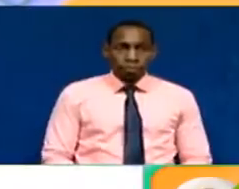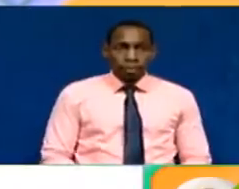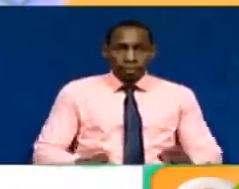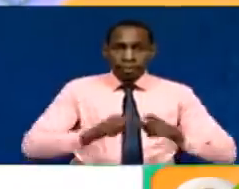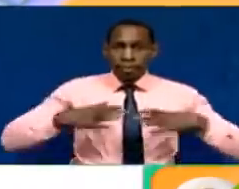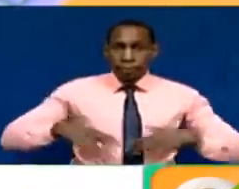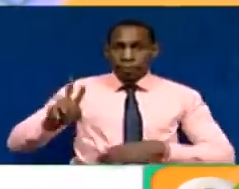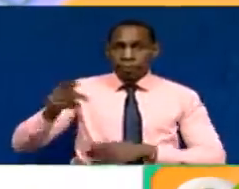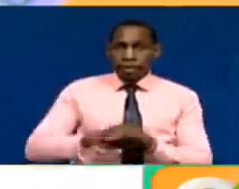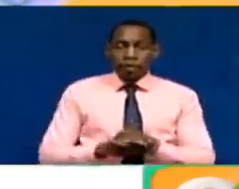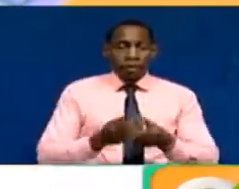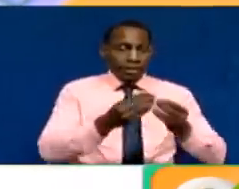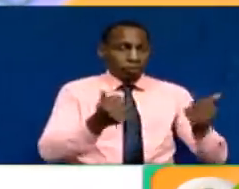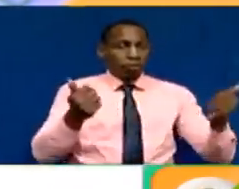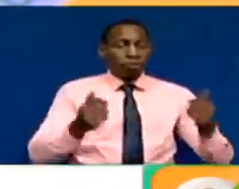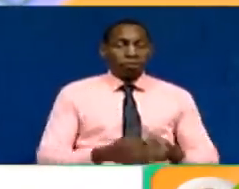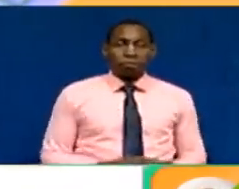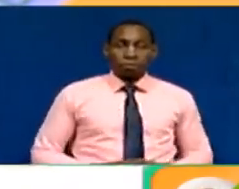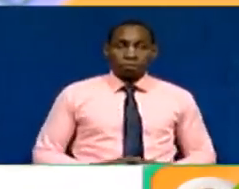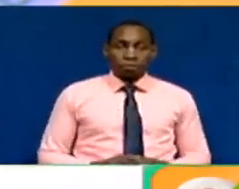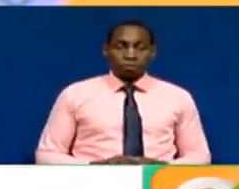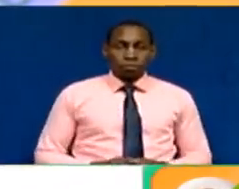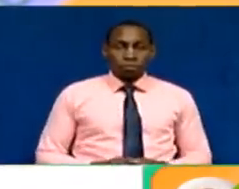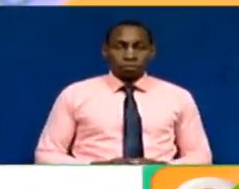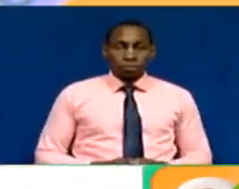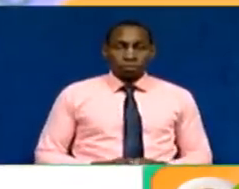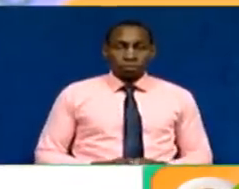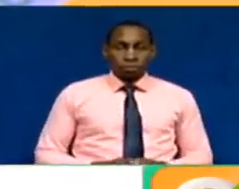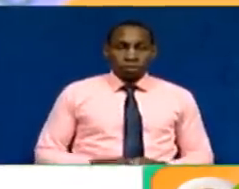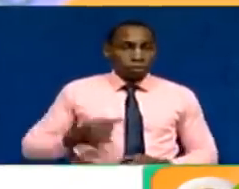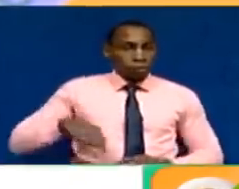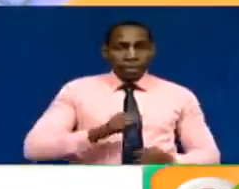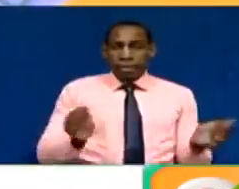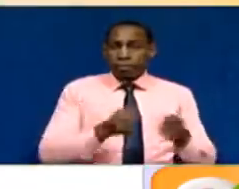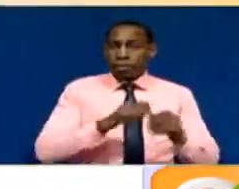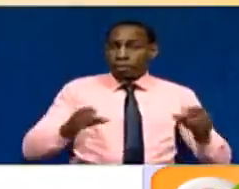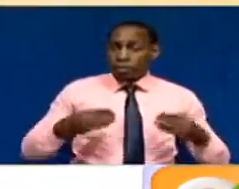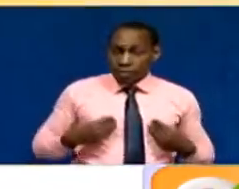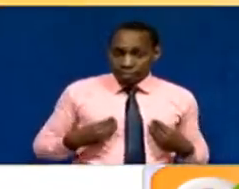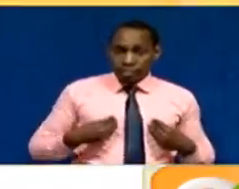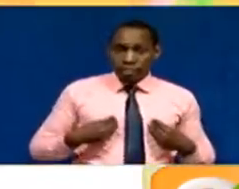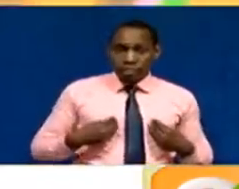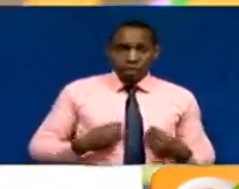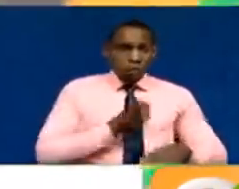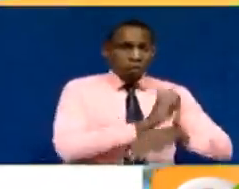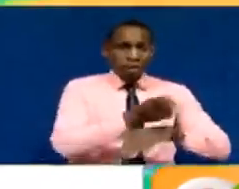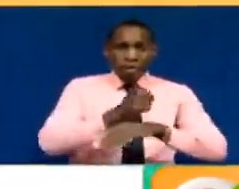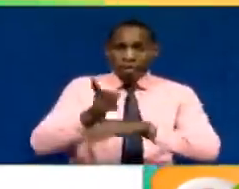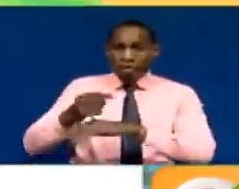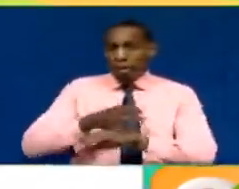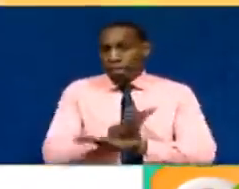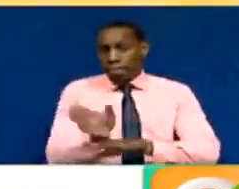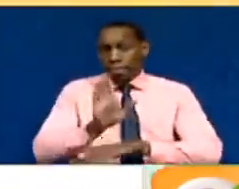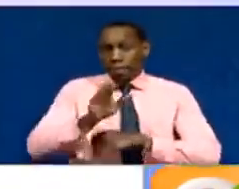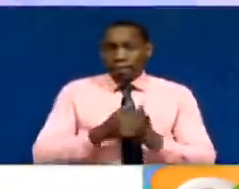and the people of Kenya will overcome. We will not submit to your threats and